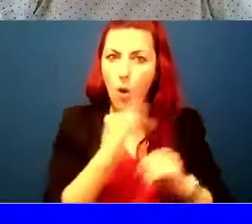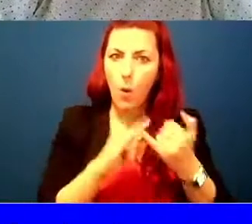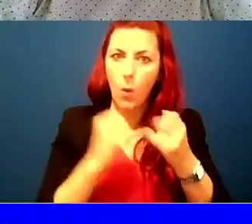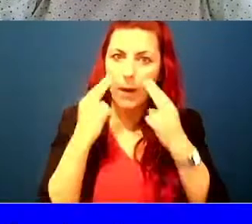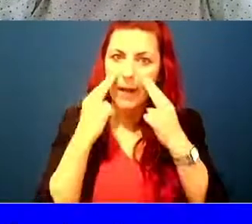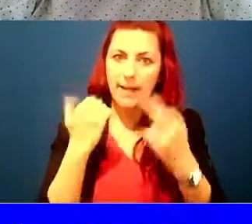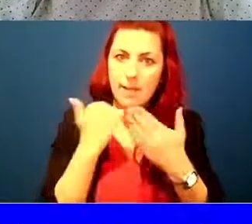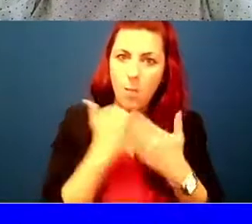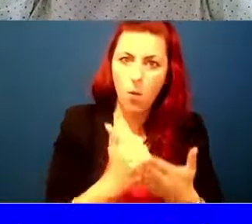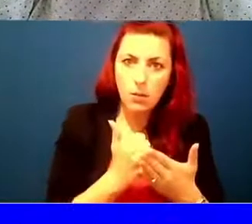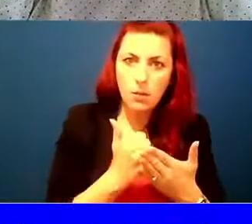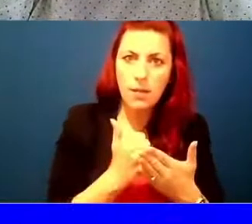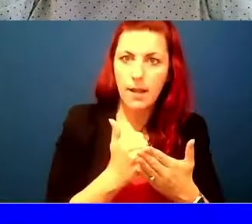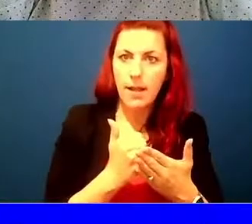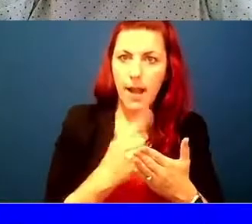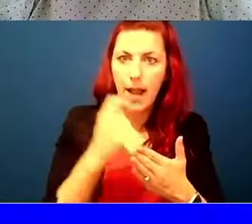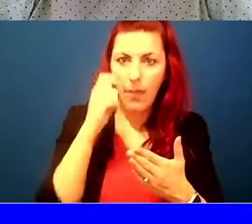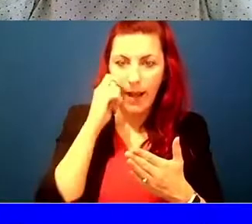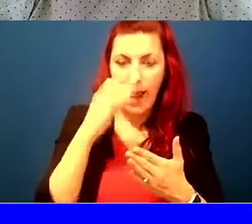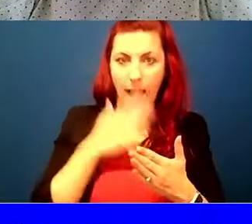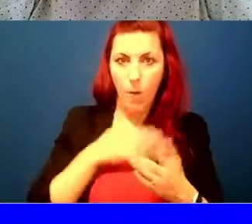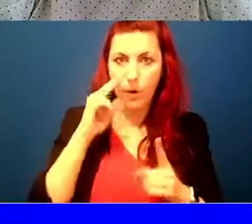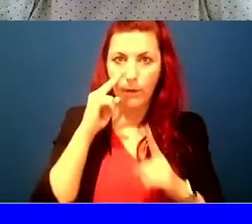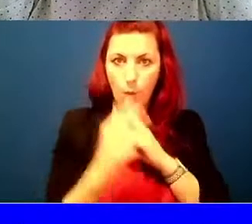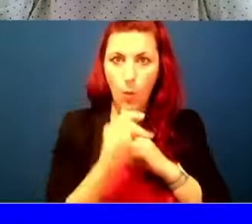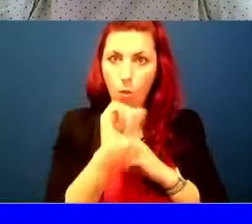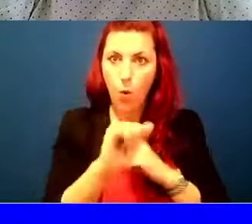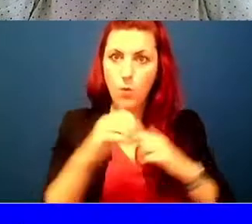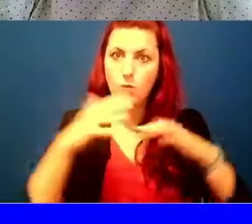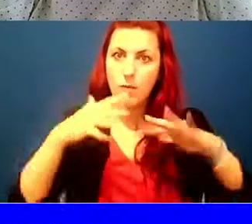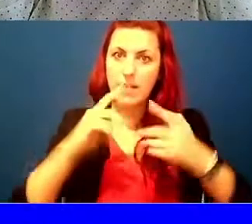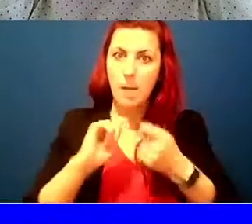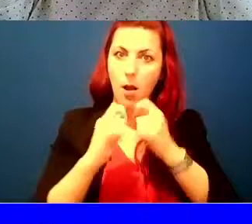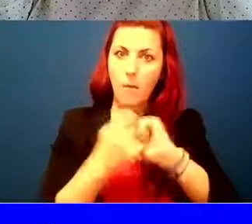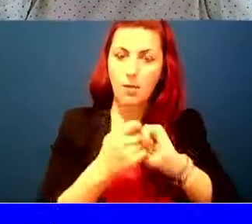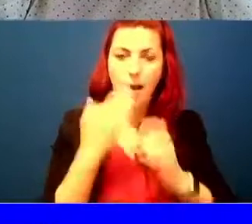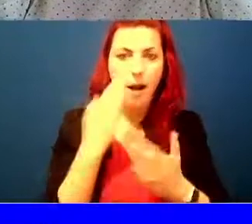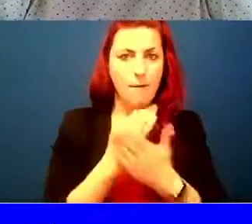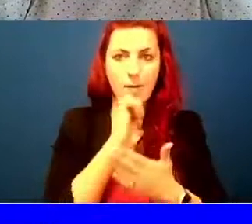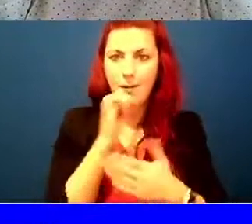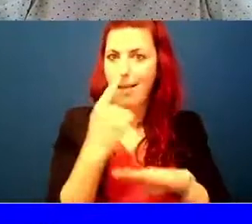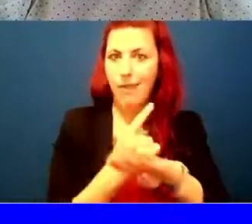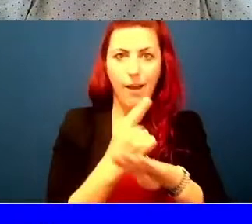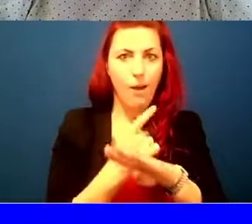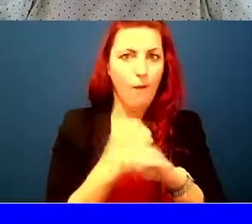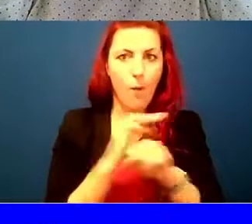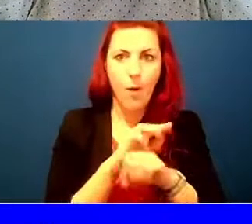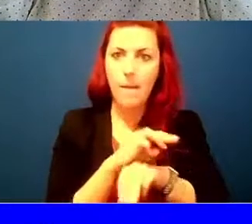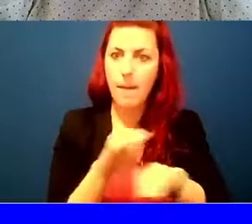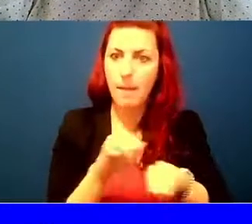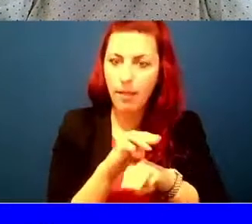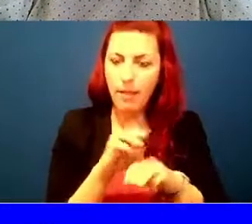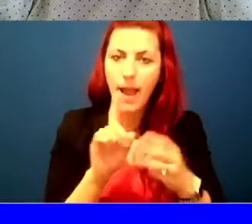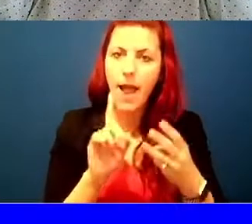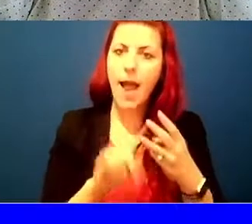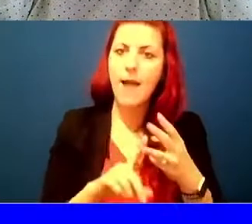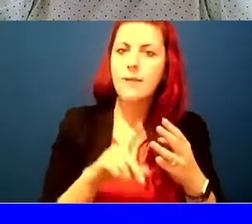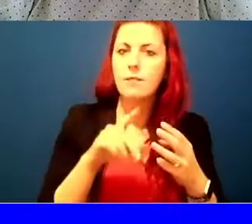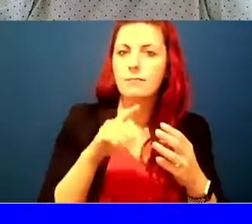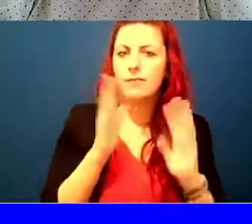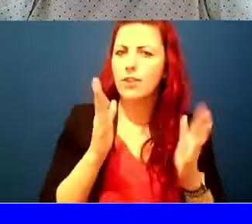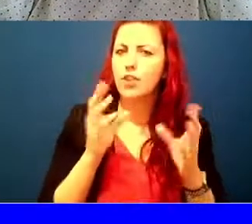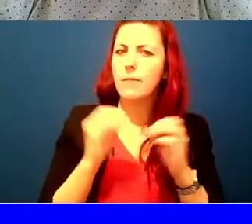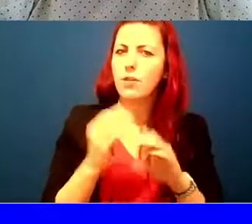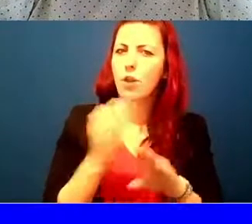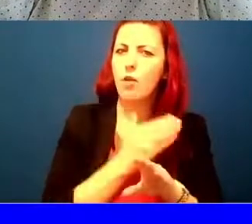needs, and I think it would be our view that those reasonable accommodations are often not there. Again, it's been touched upon today about the